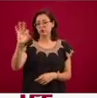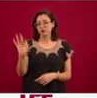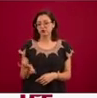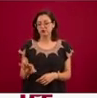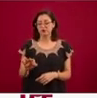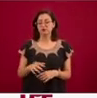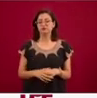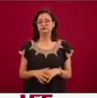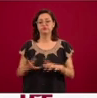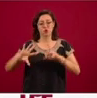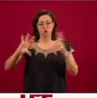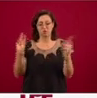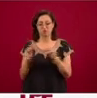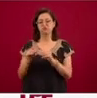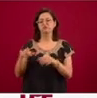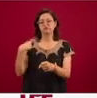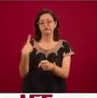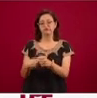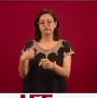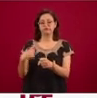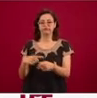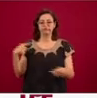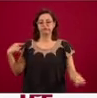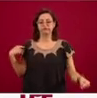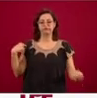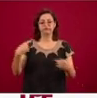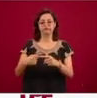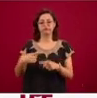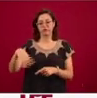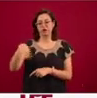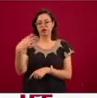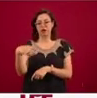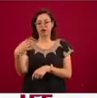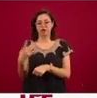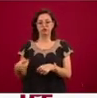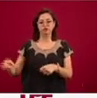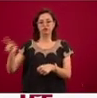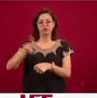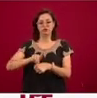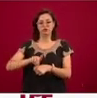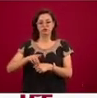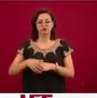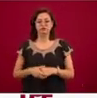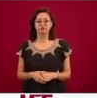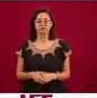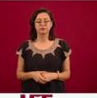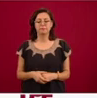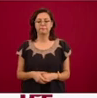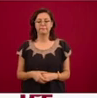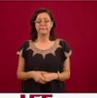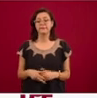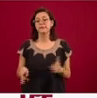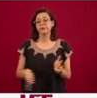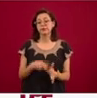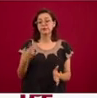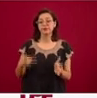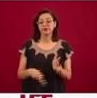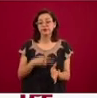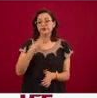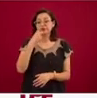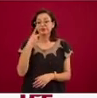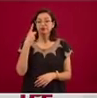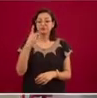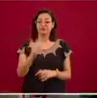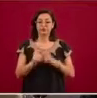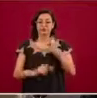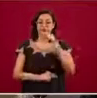Now they are represented in a 44% of the overall registered cases during the past 14 days. As we